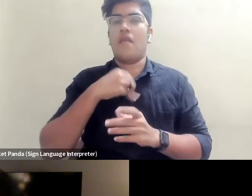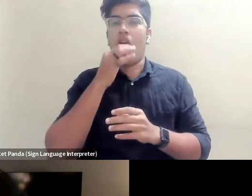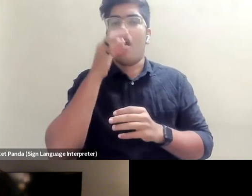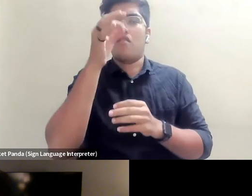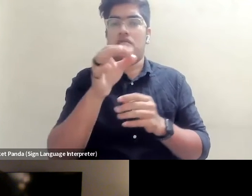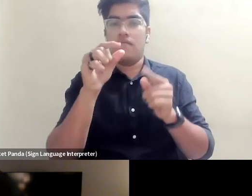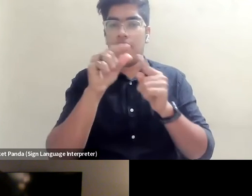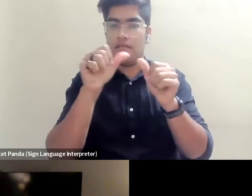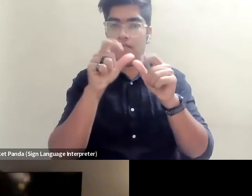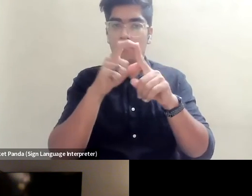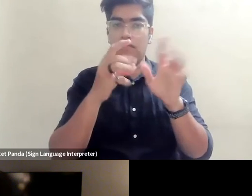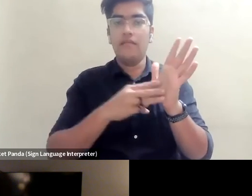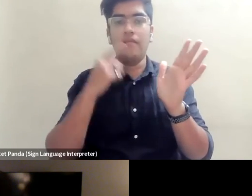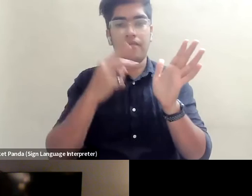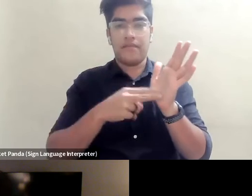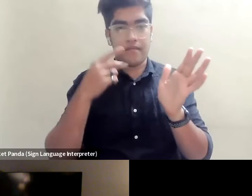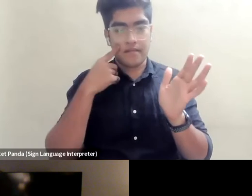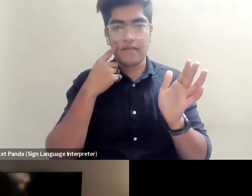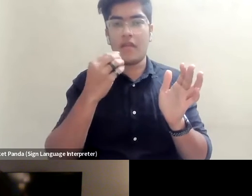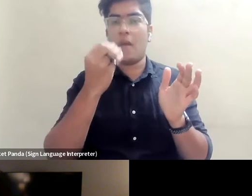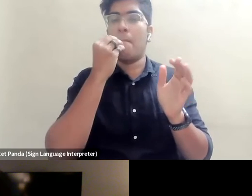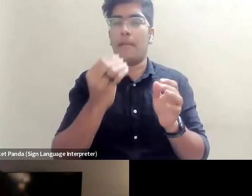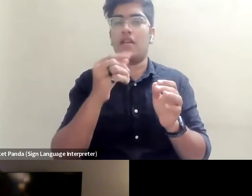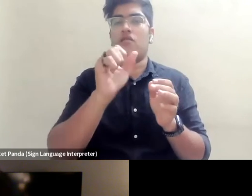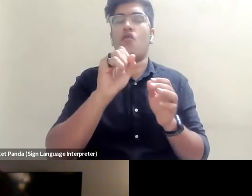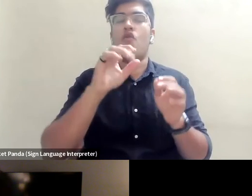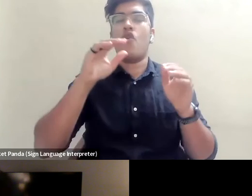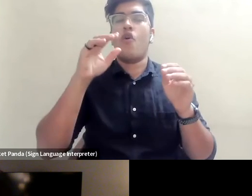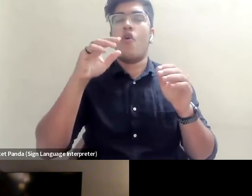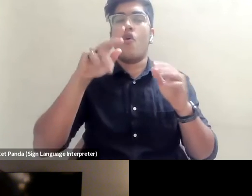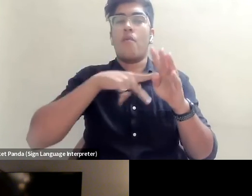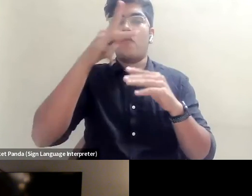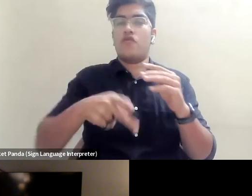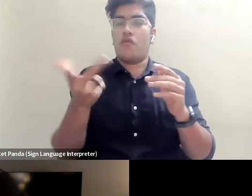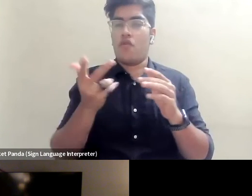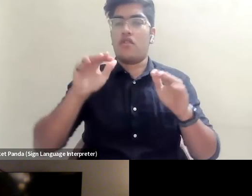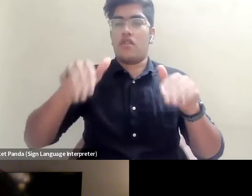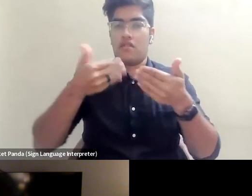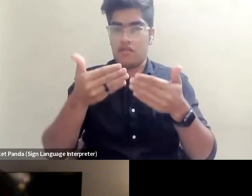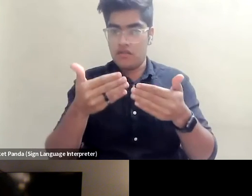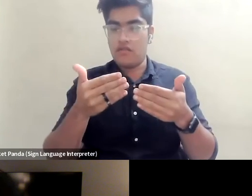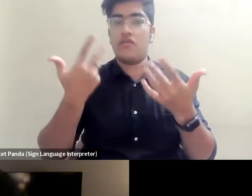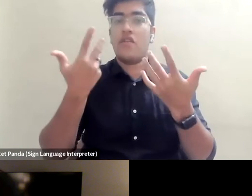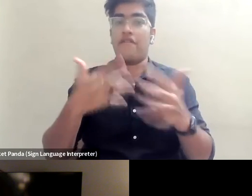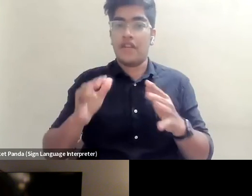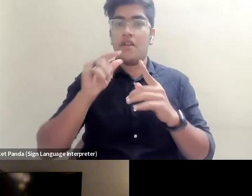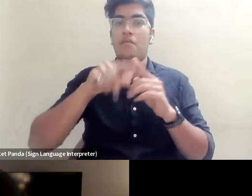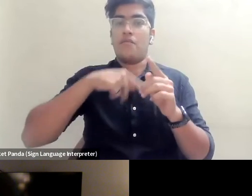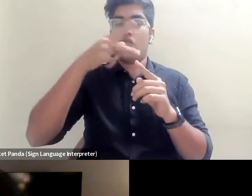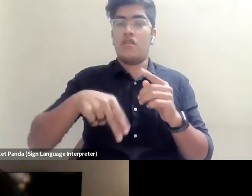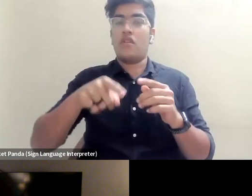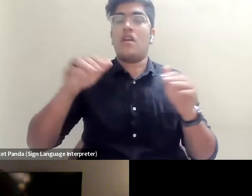to give everybody context, introduce your project, but also to add the historical context, talk a bit